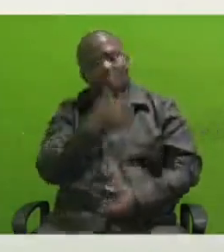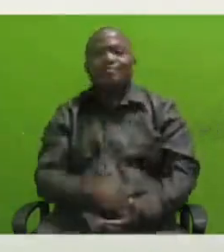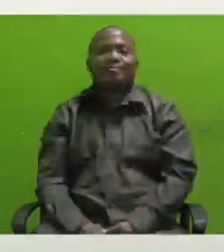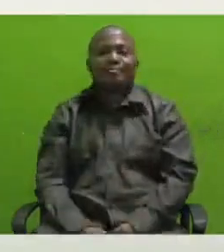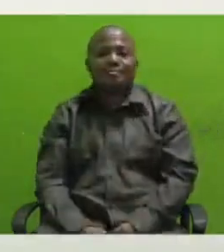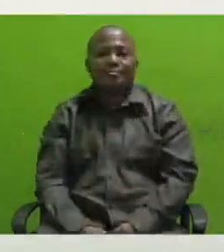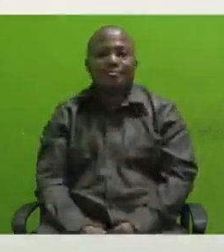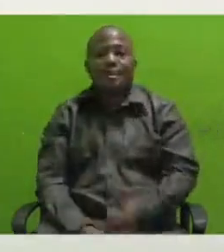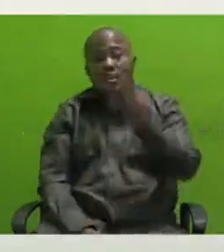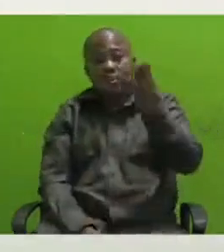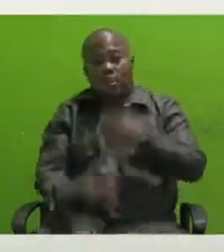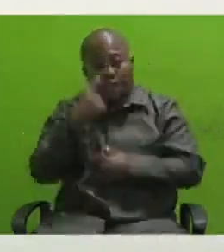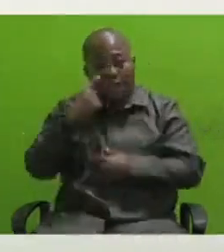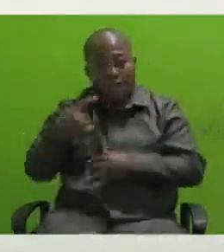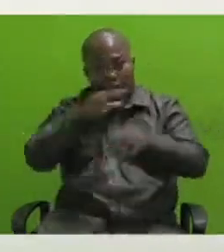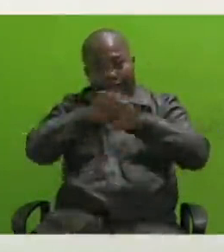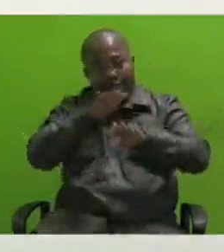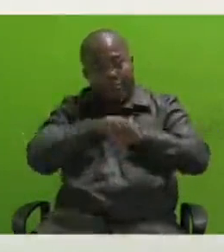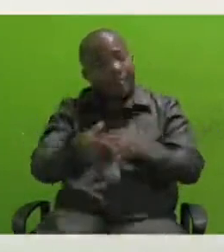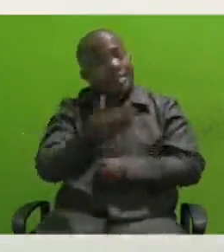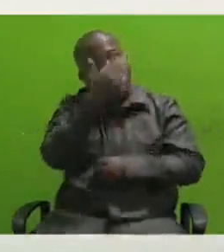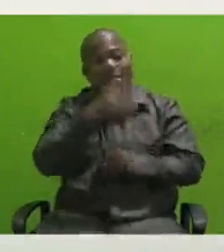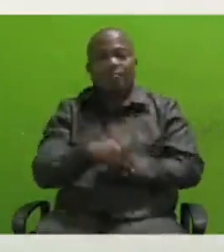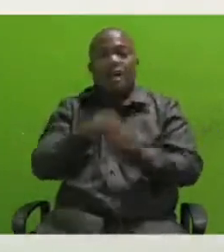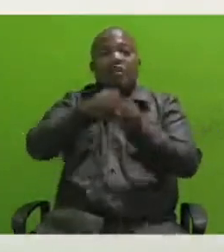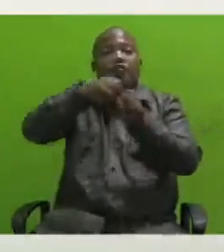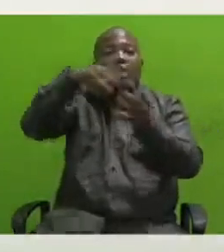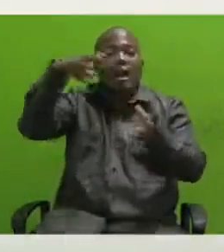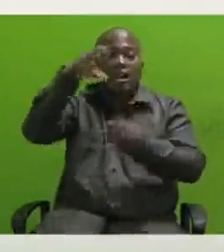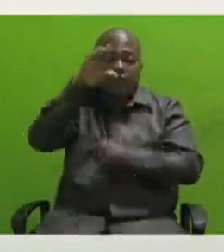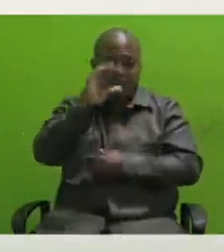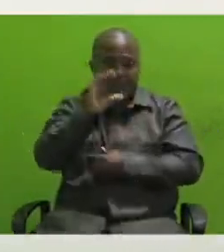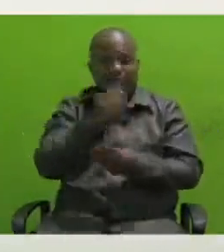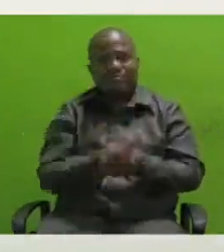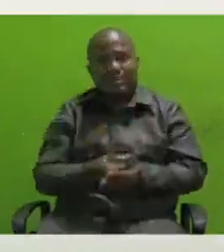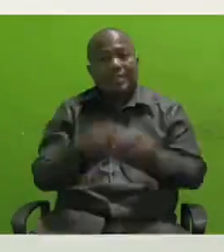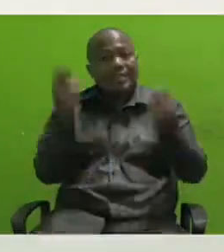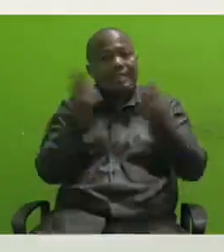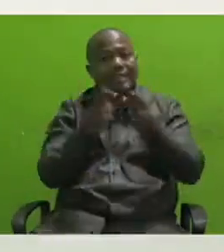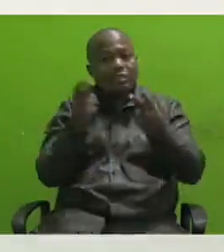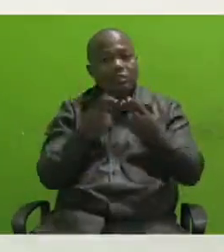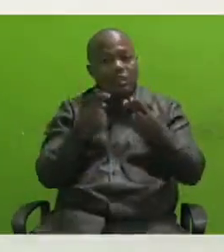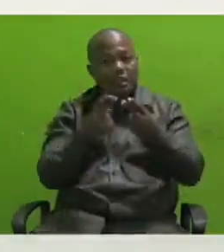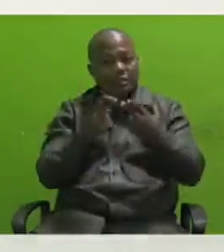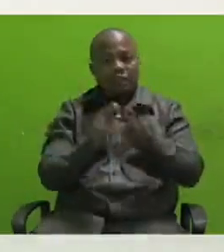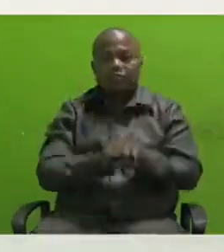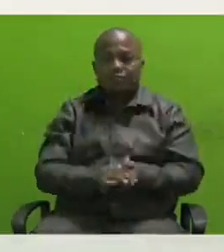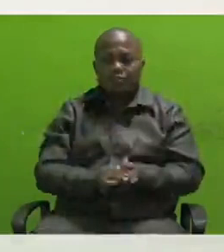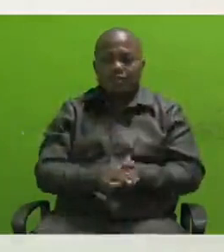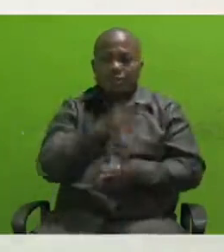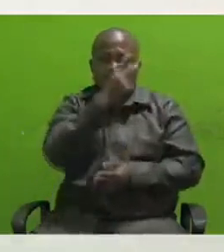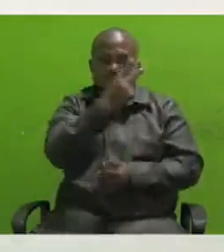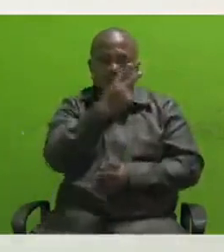If you come from expression number 1, the value of C is equal to